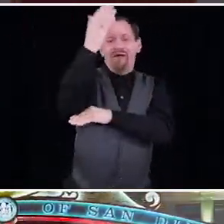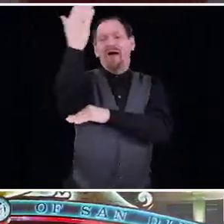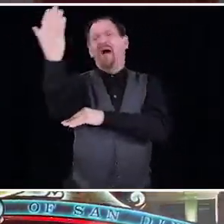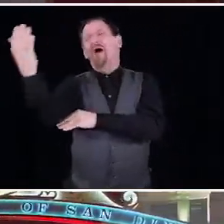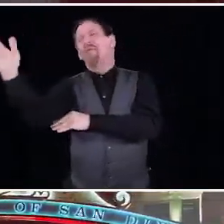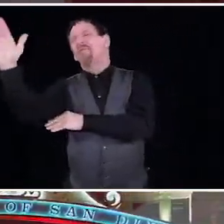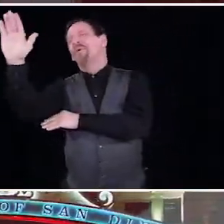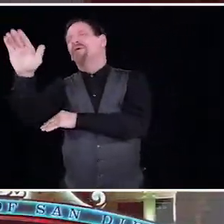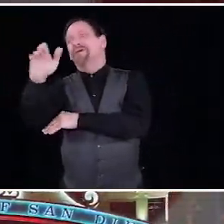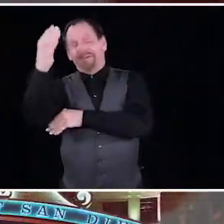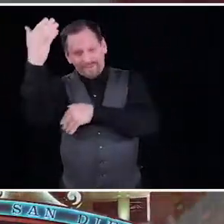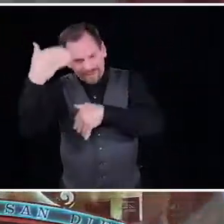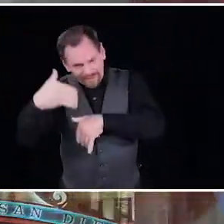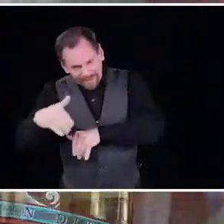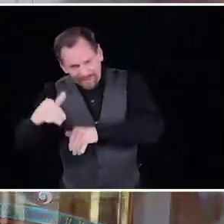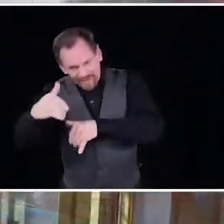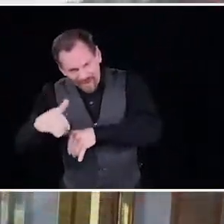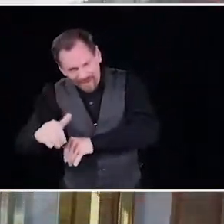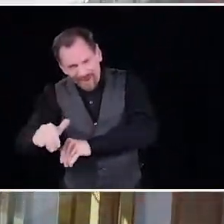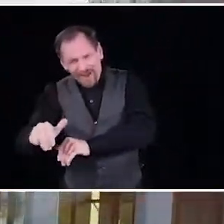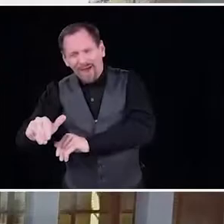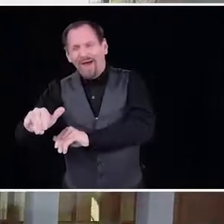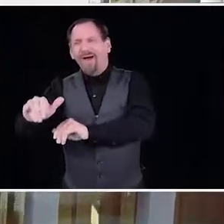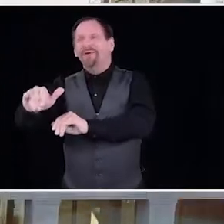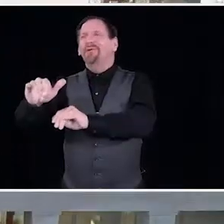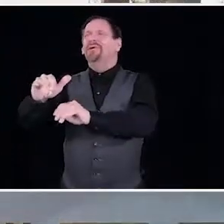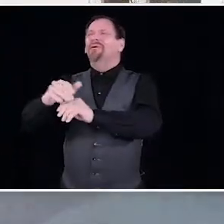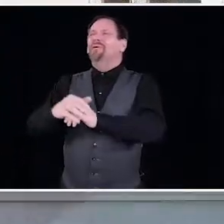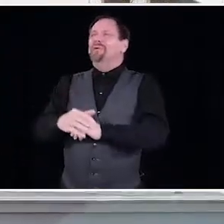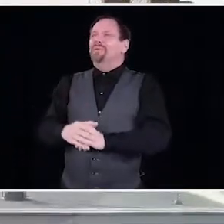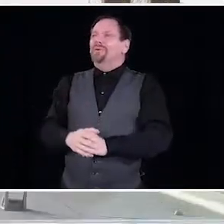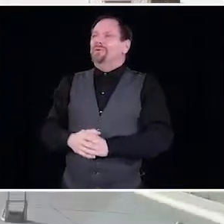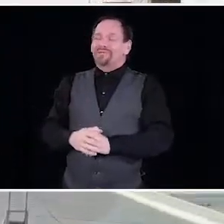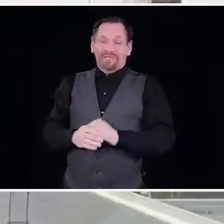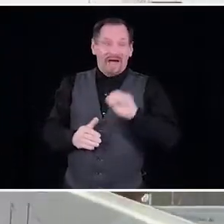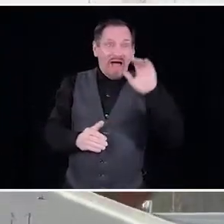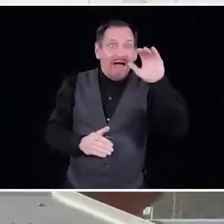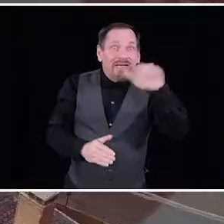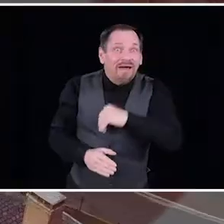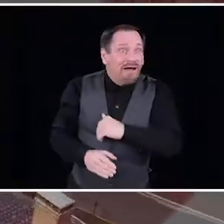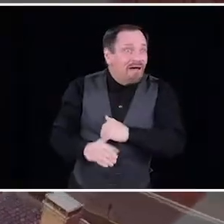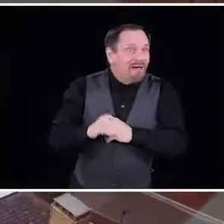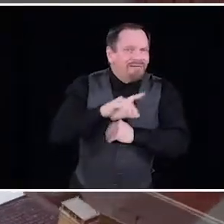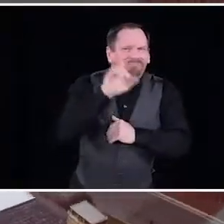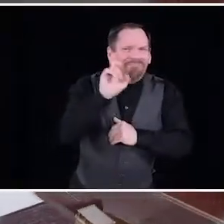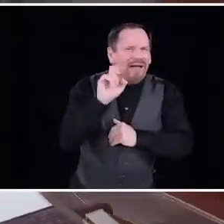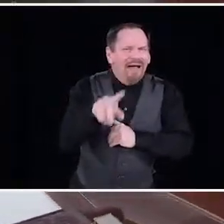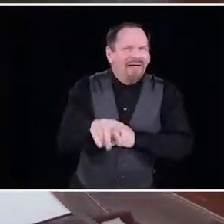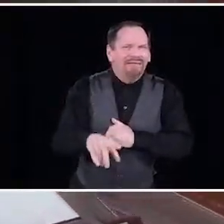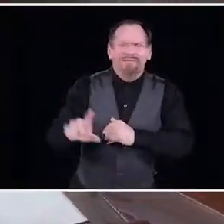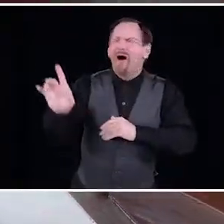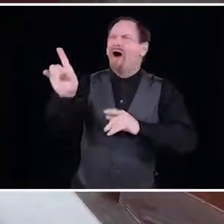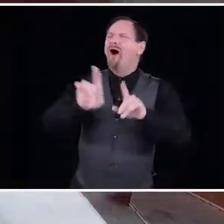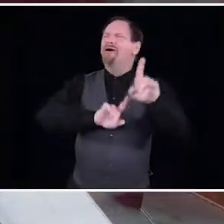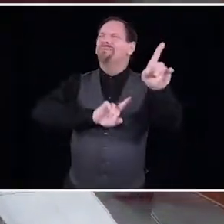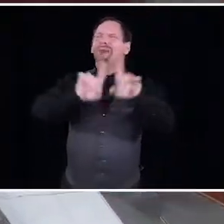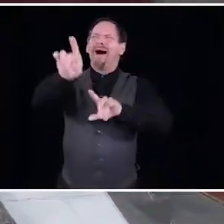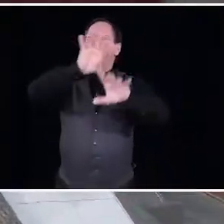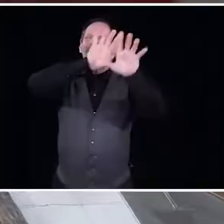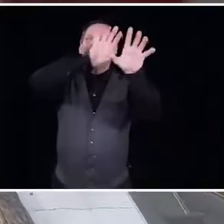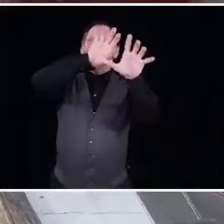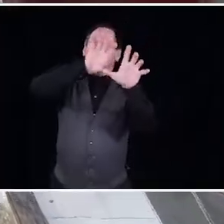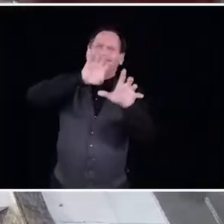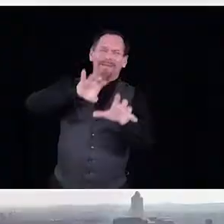night that our flag was still there. Oh, say, does